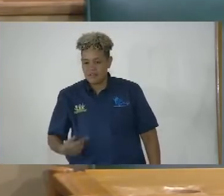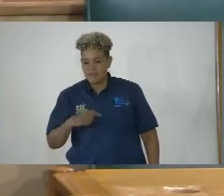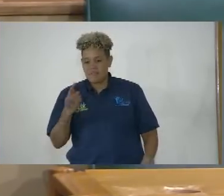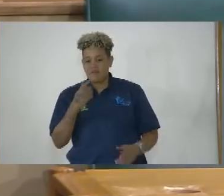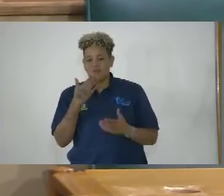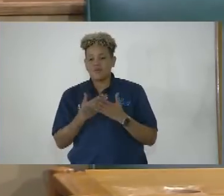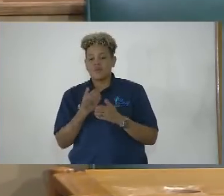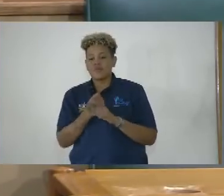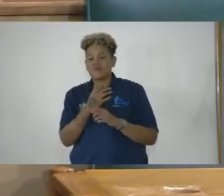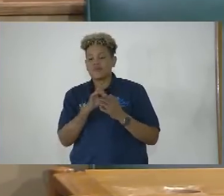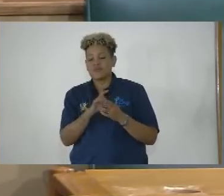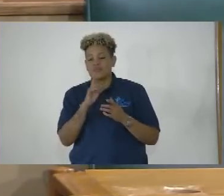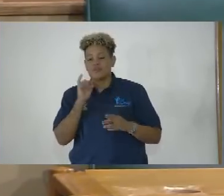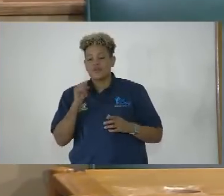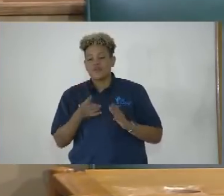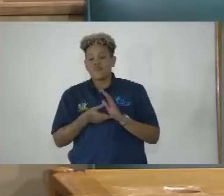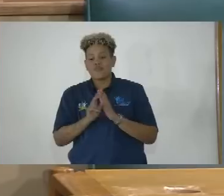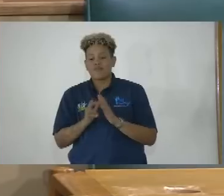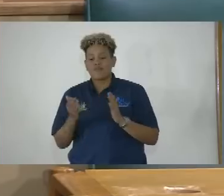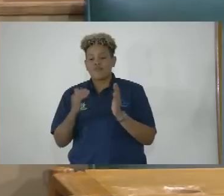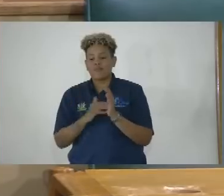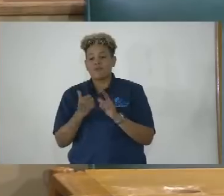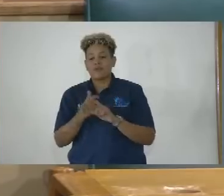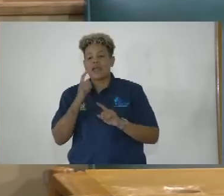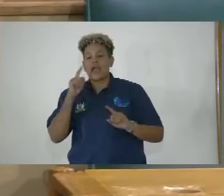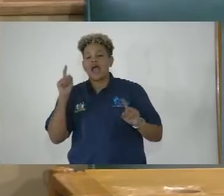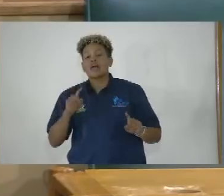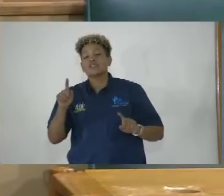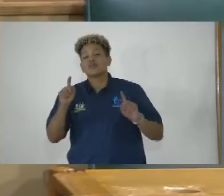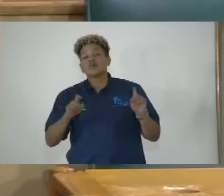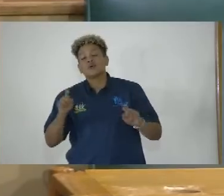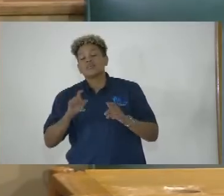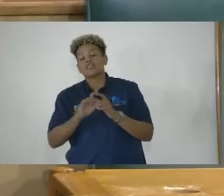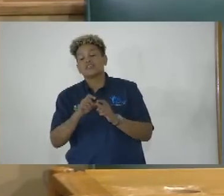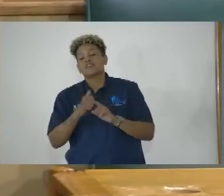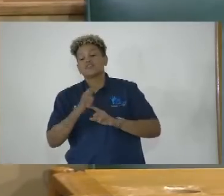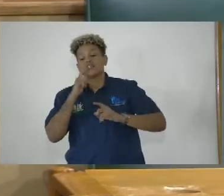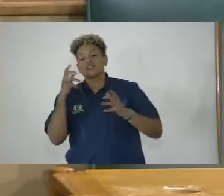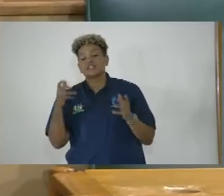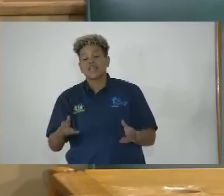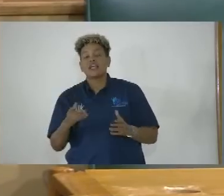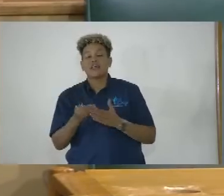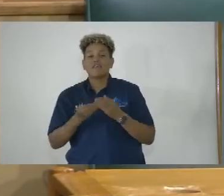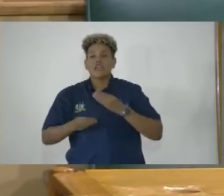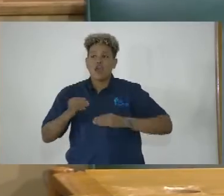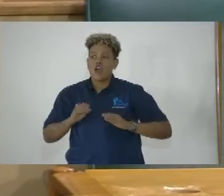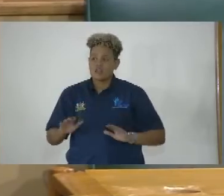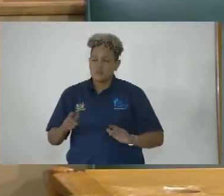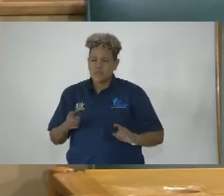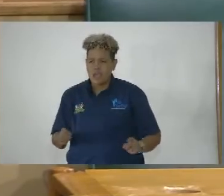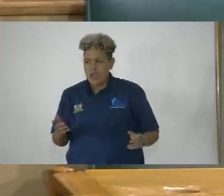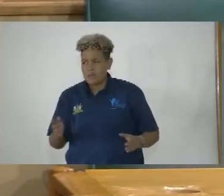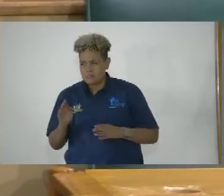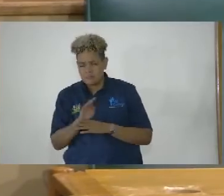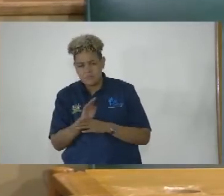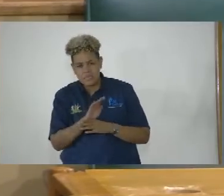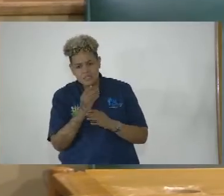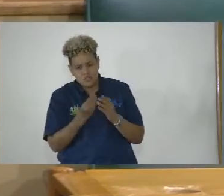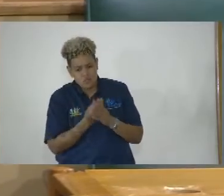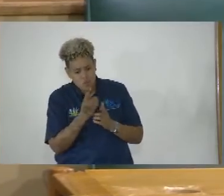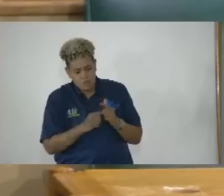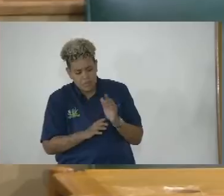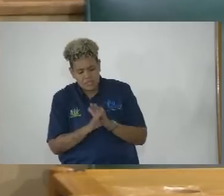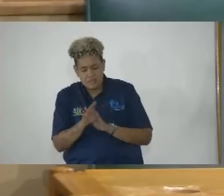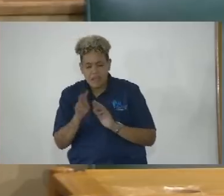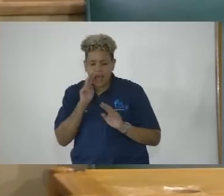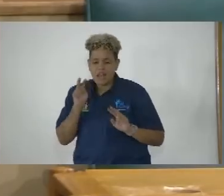So to recap, Mr. President, the answers to the questions on the state of the economy. Business growth and